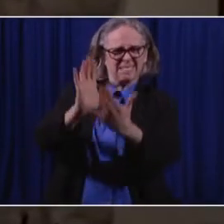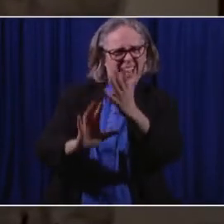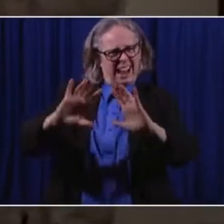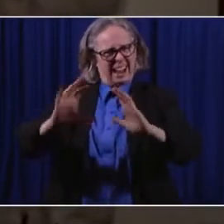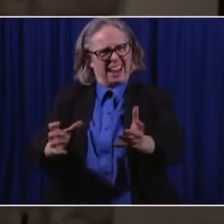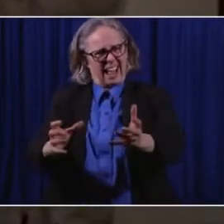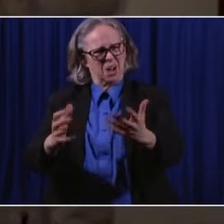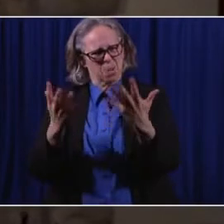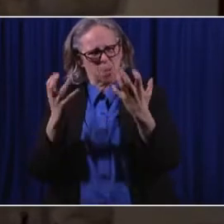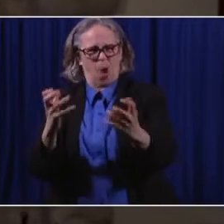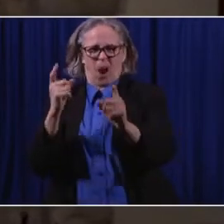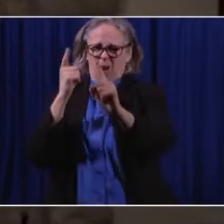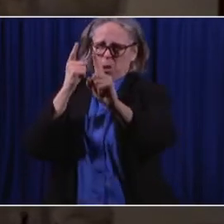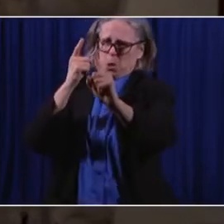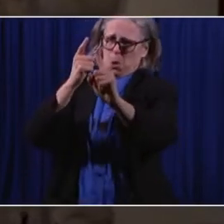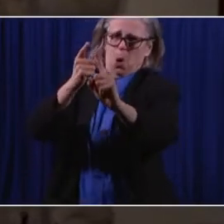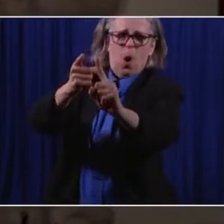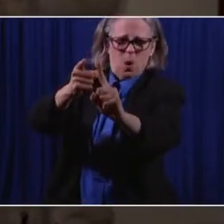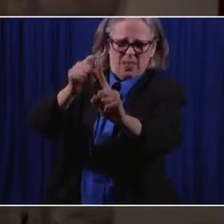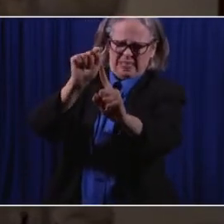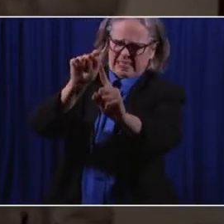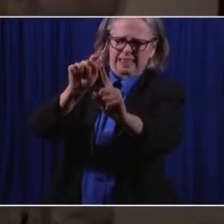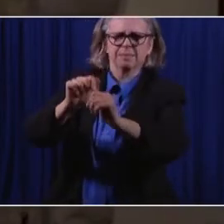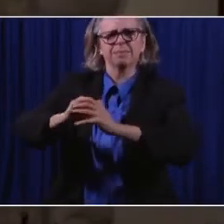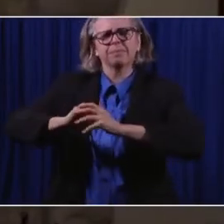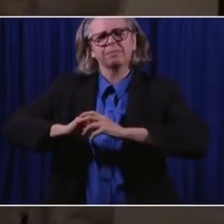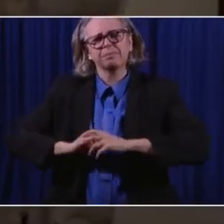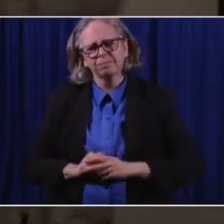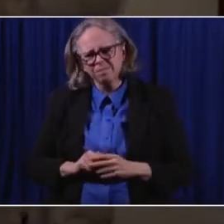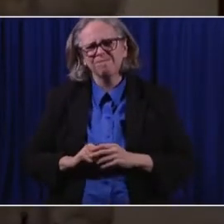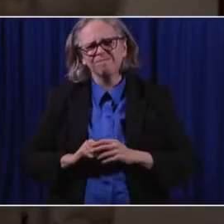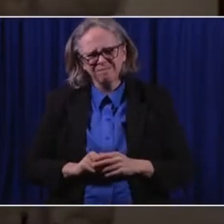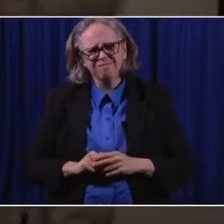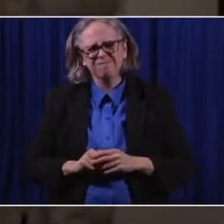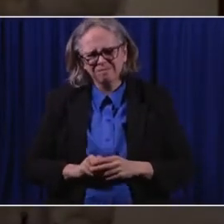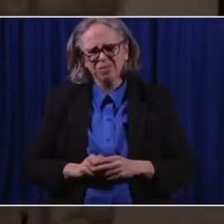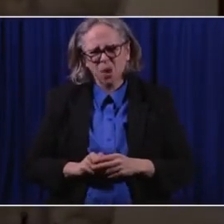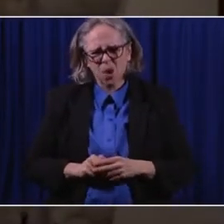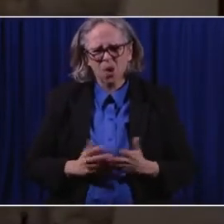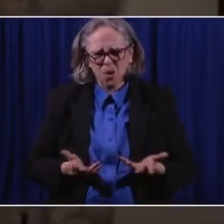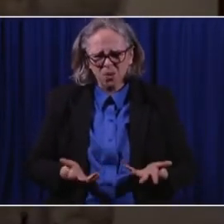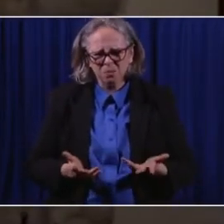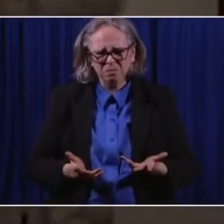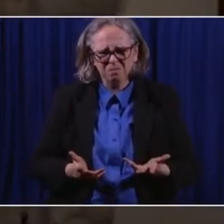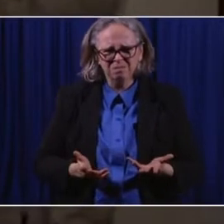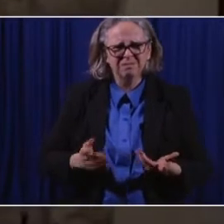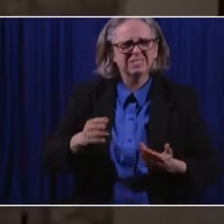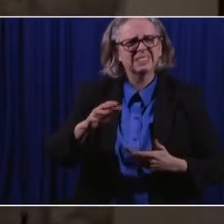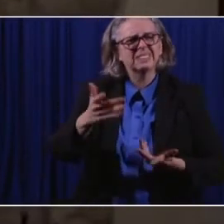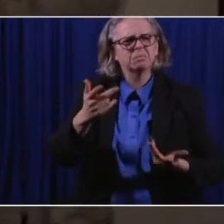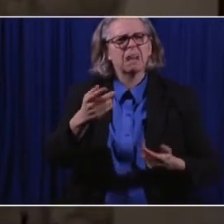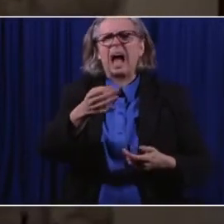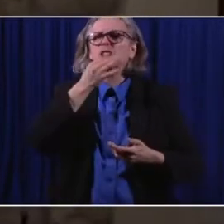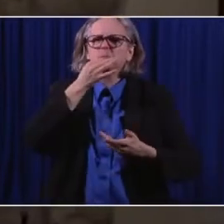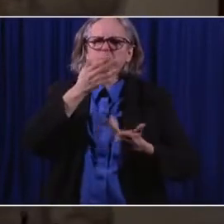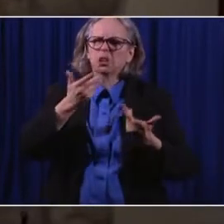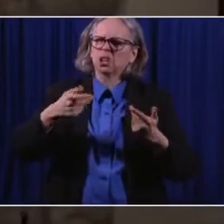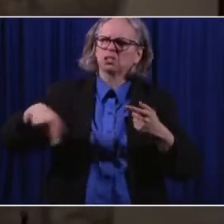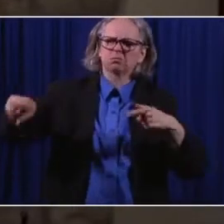that. School setting, I think most experts believe, is the best place for most of our kids to